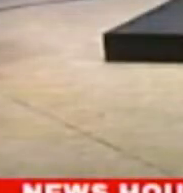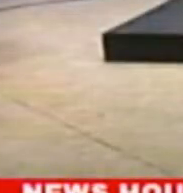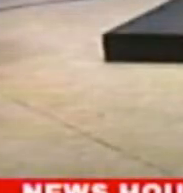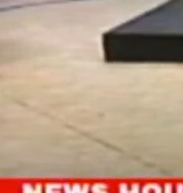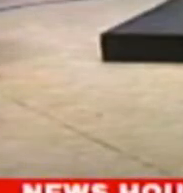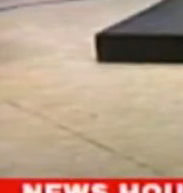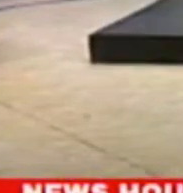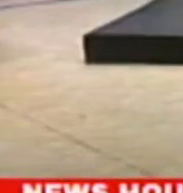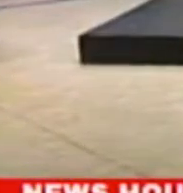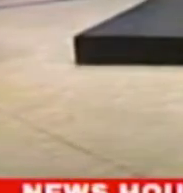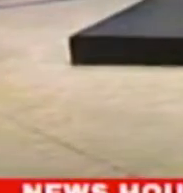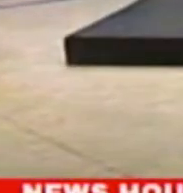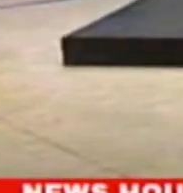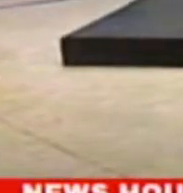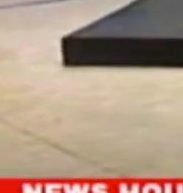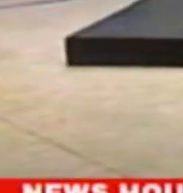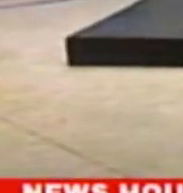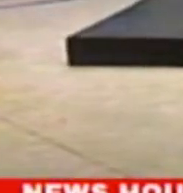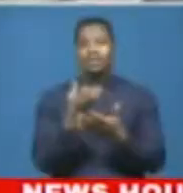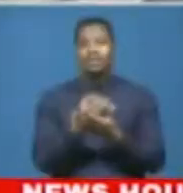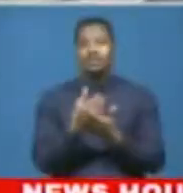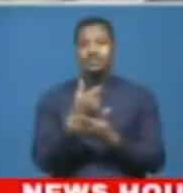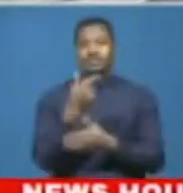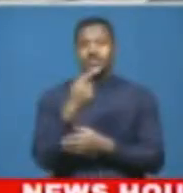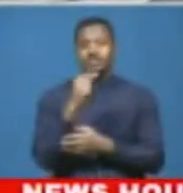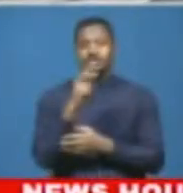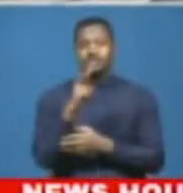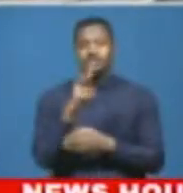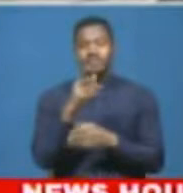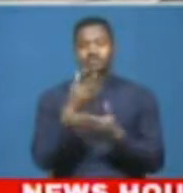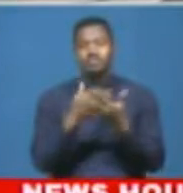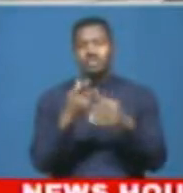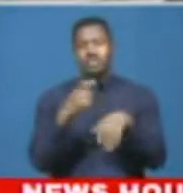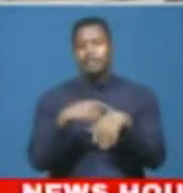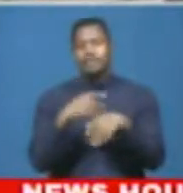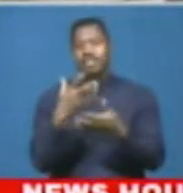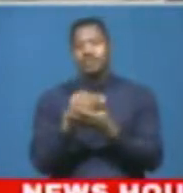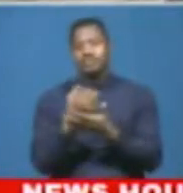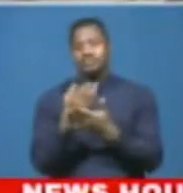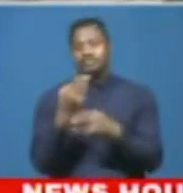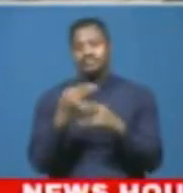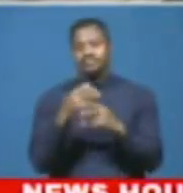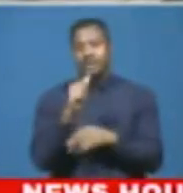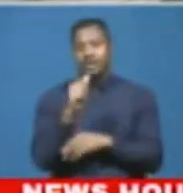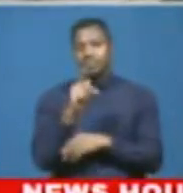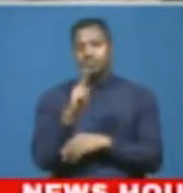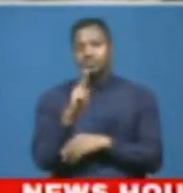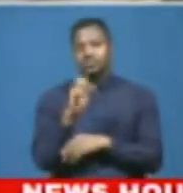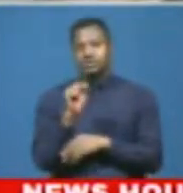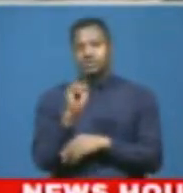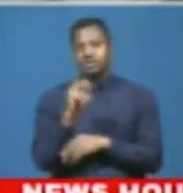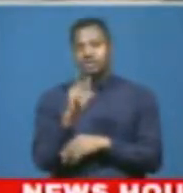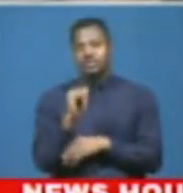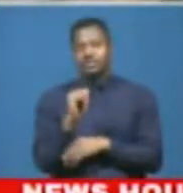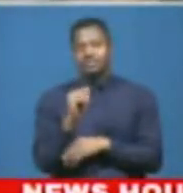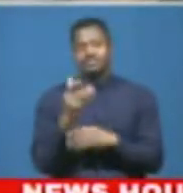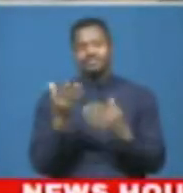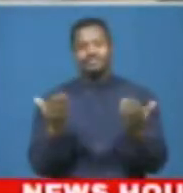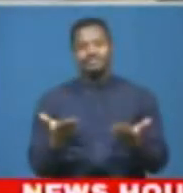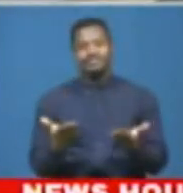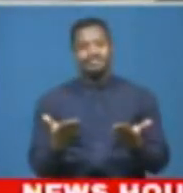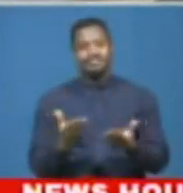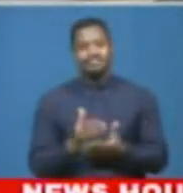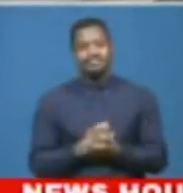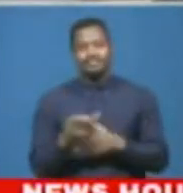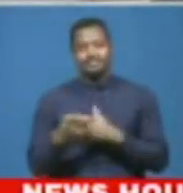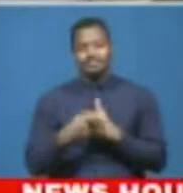Welcome to the studios of GBC News and GTV. It's time for some news. I'm Akushika Akwe. And I am Ni Odate Lamte.